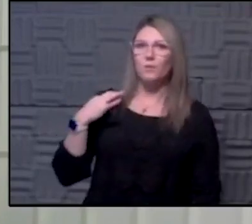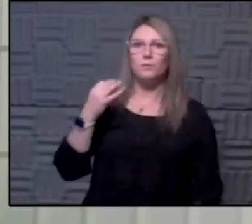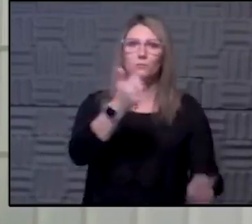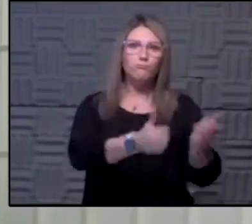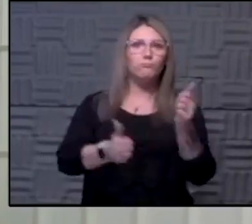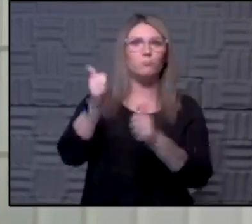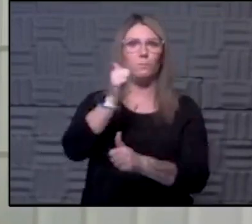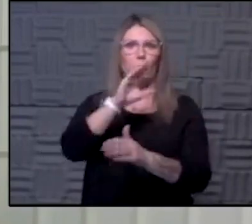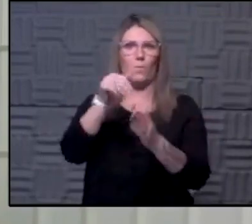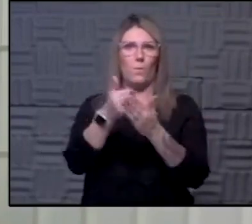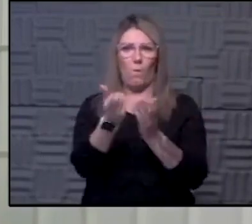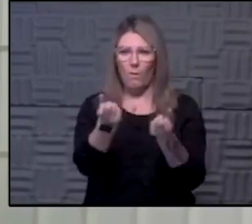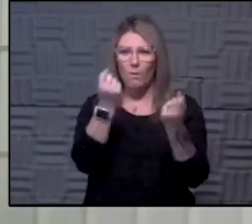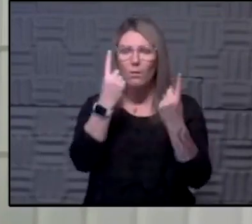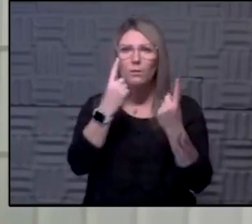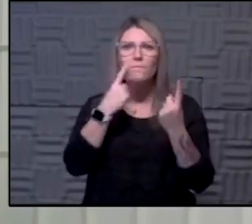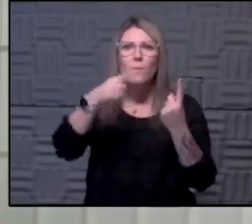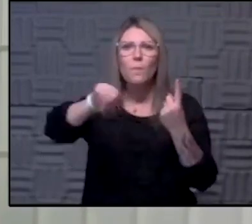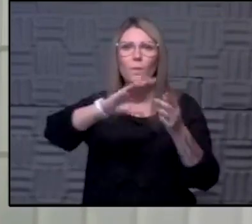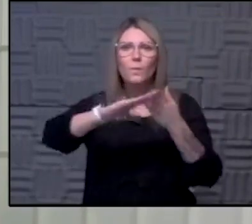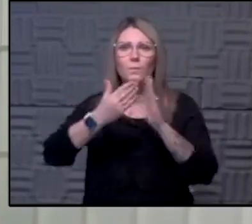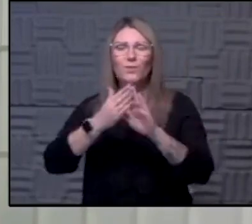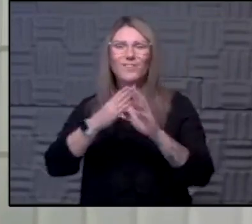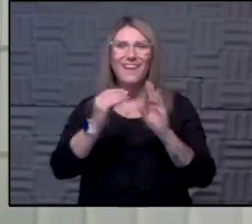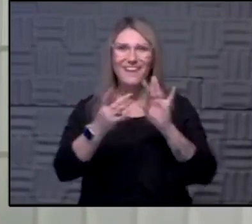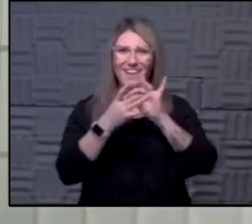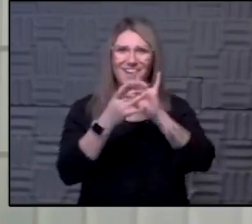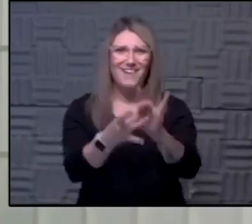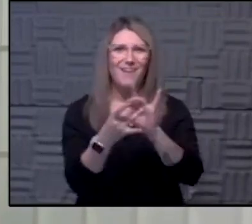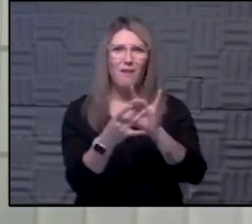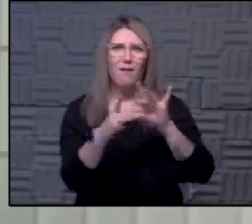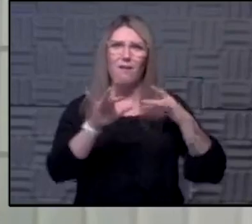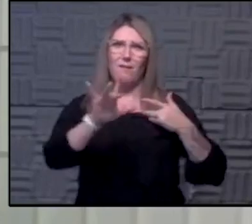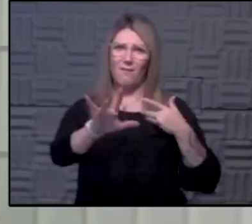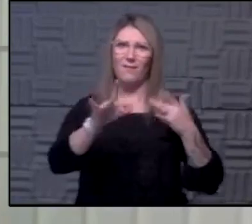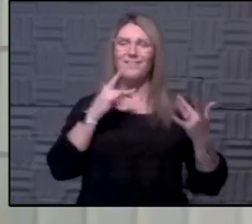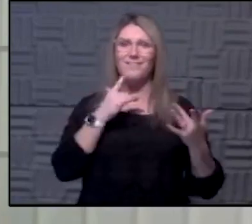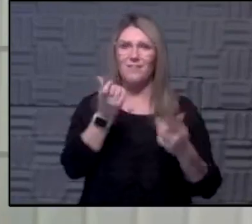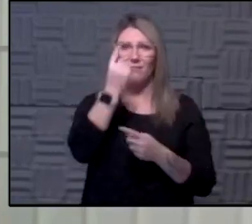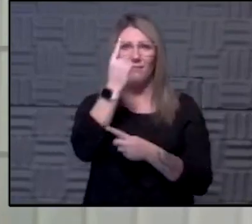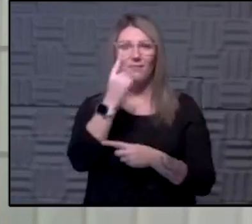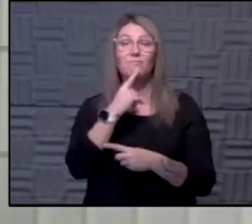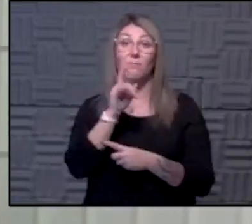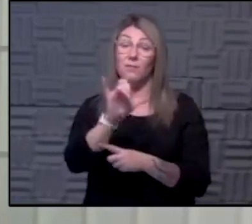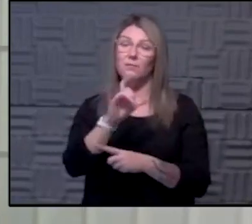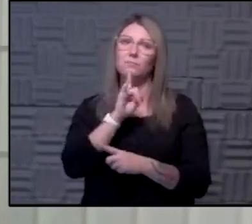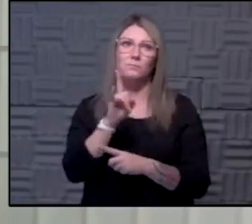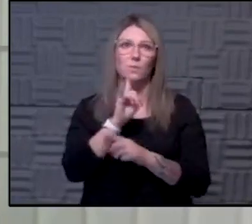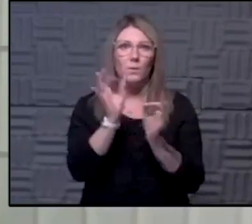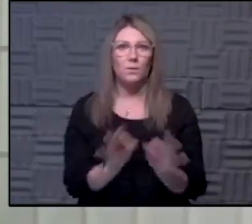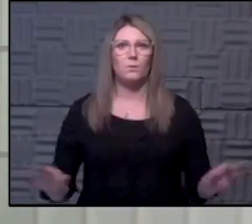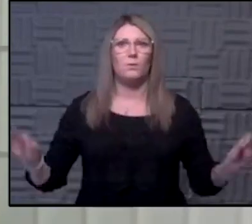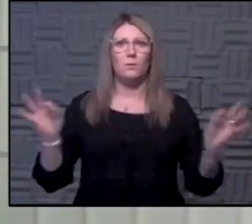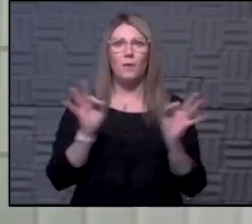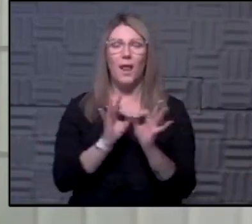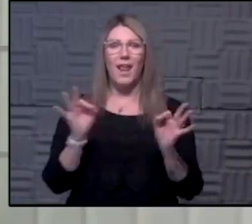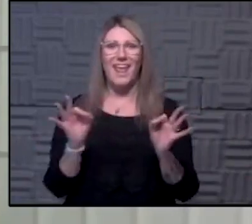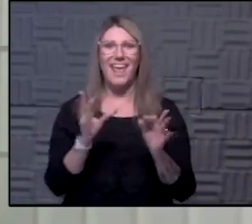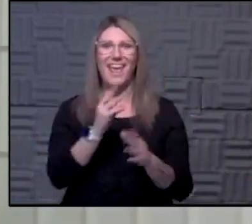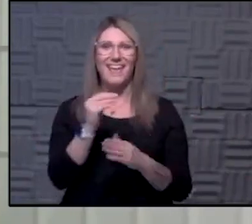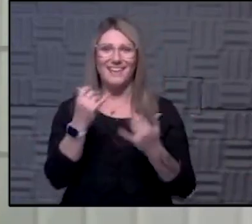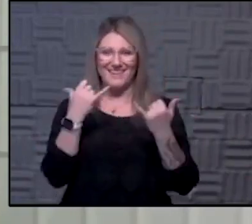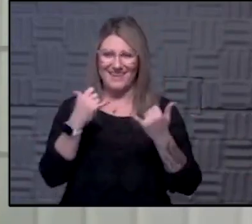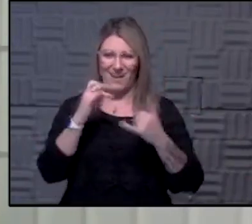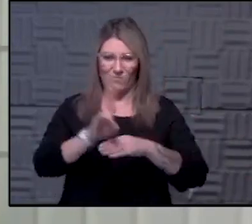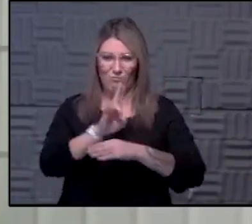administration that understands those communities and can relate to them directly. So that's a huge asset, and we're now employing that asset to kind of help